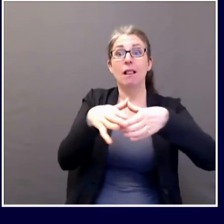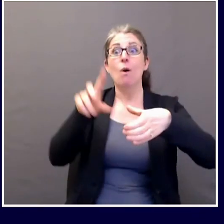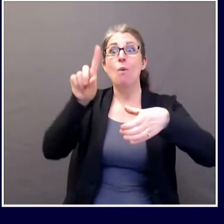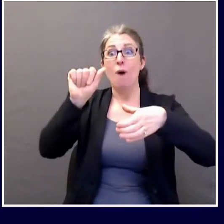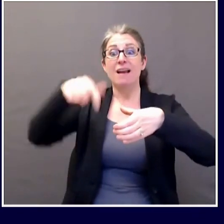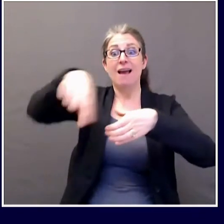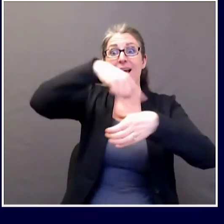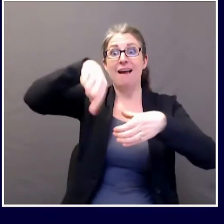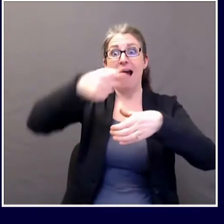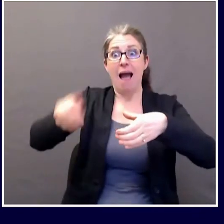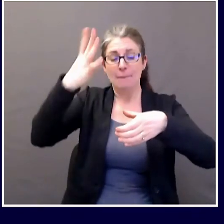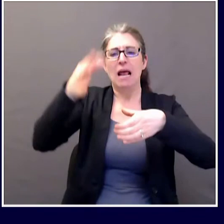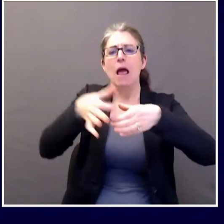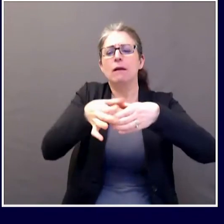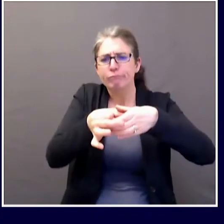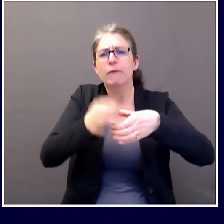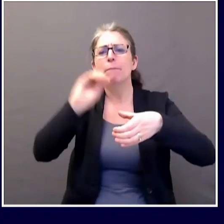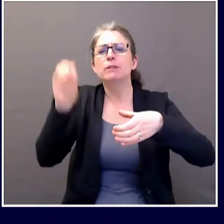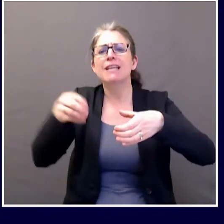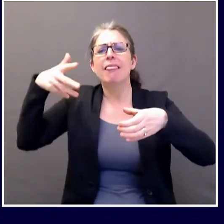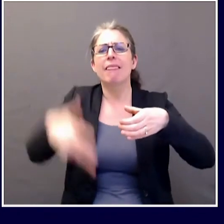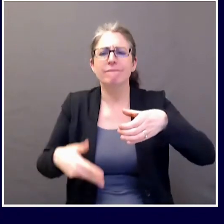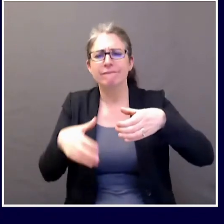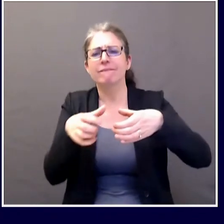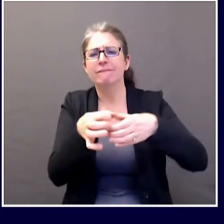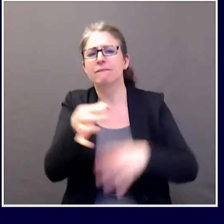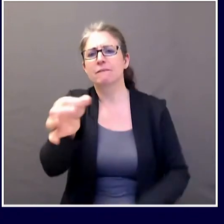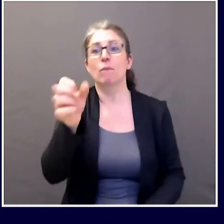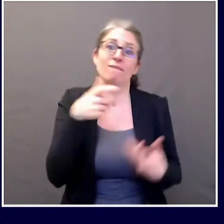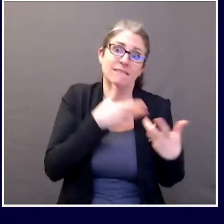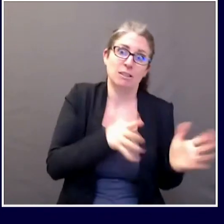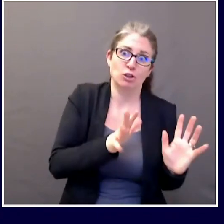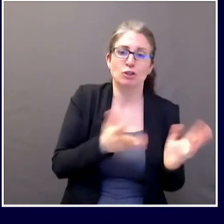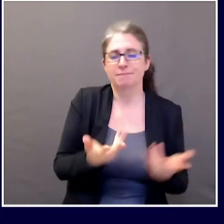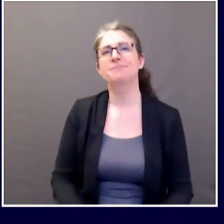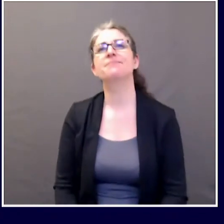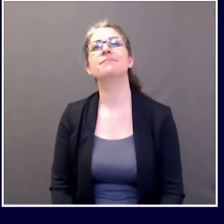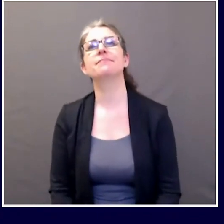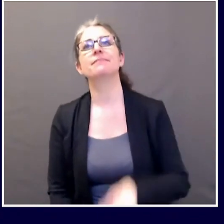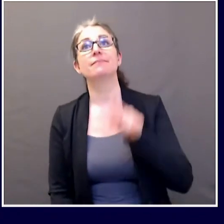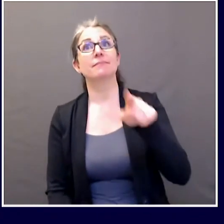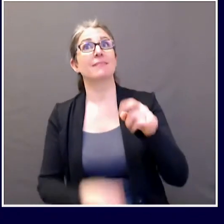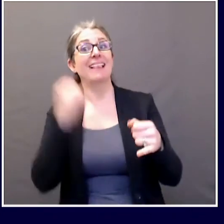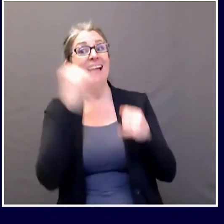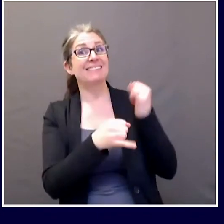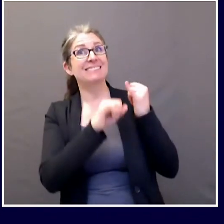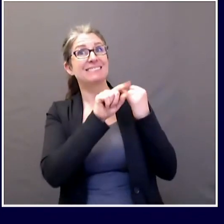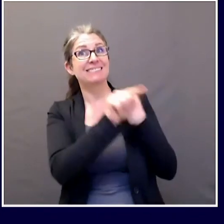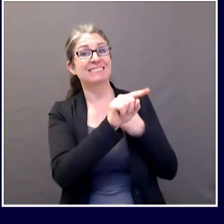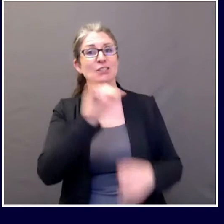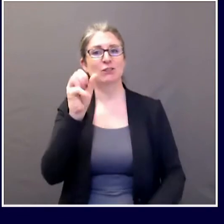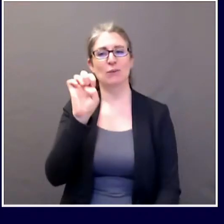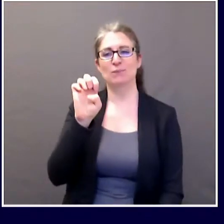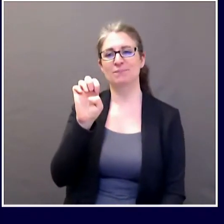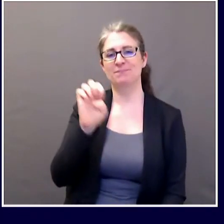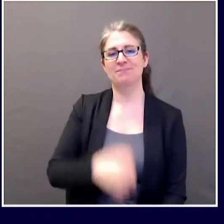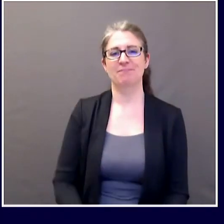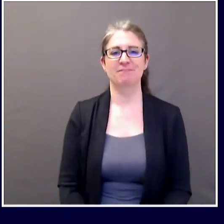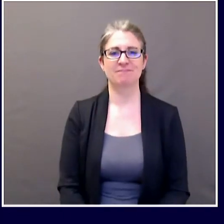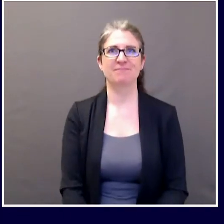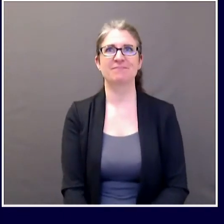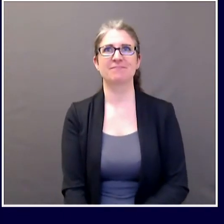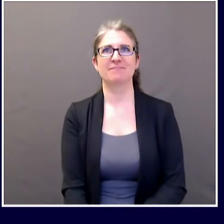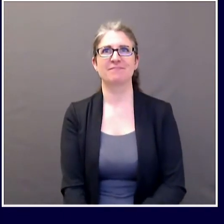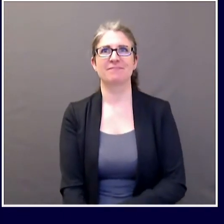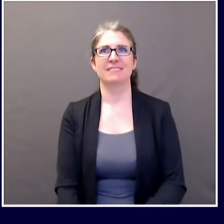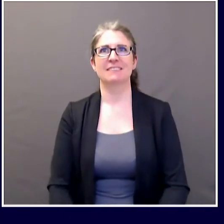Hi, thanks. I just have a very narrow topic and then a couple of broader topics. The very narrow topic